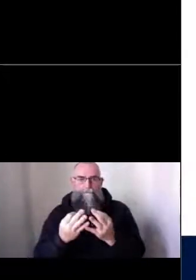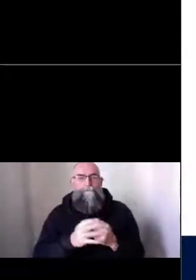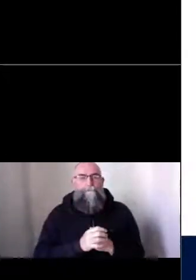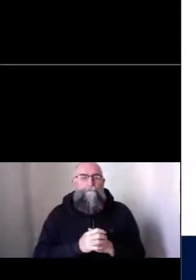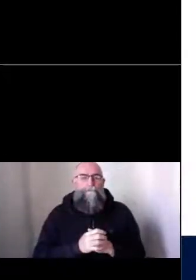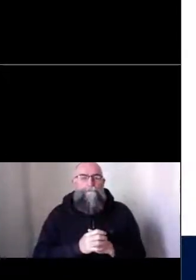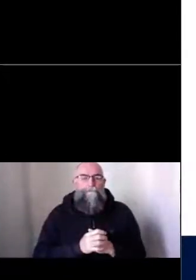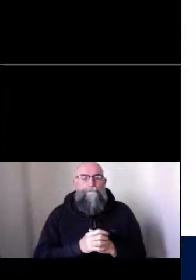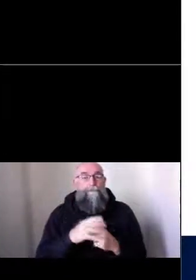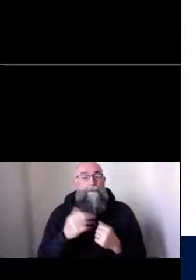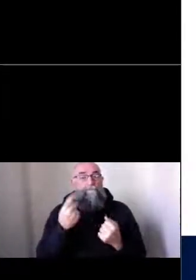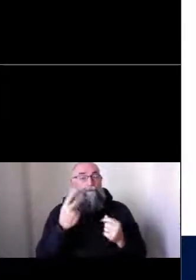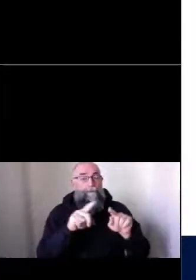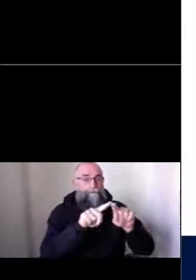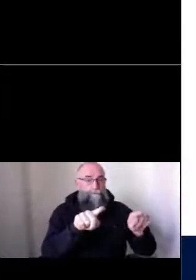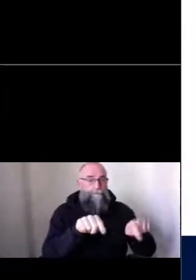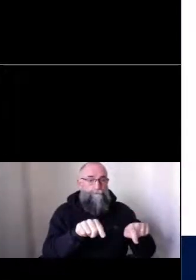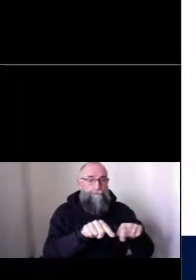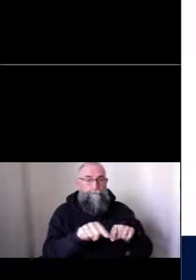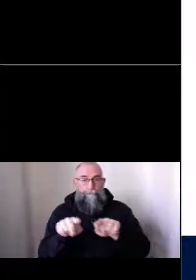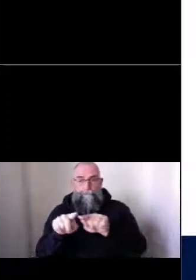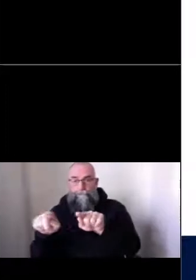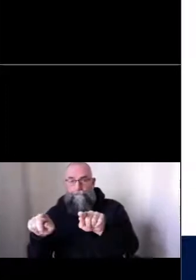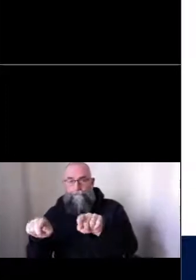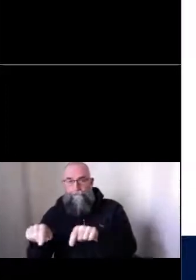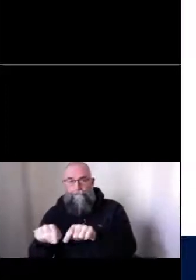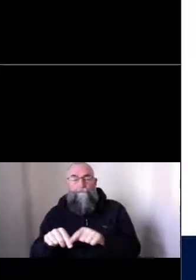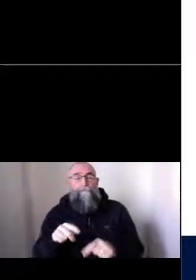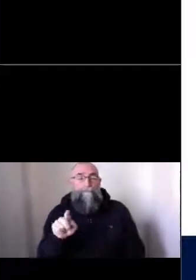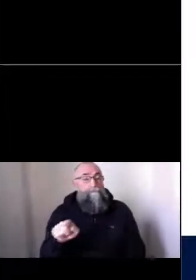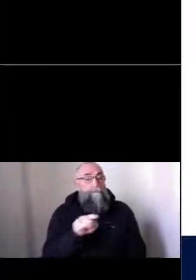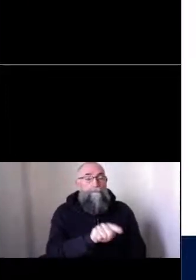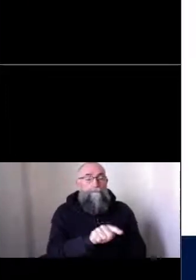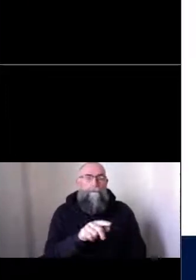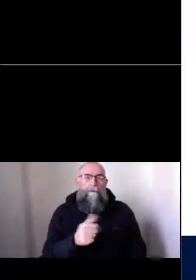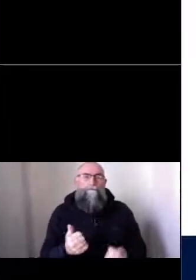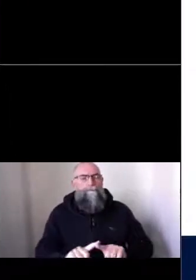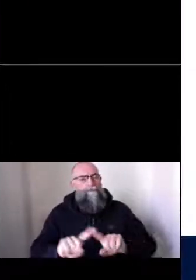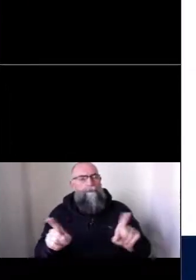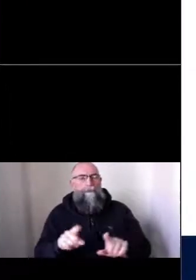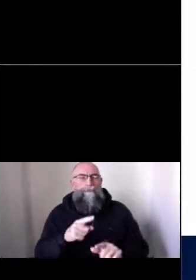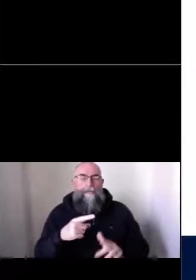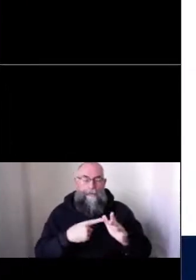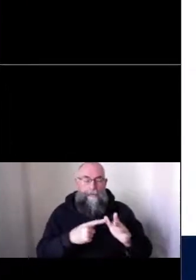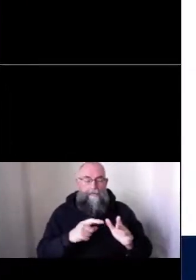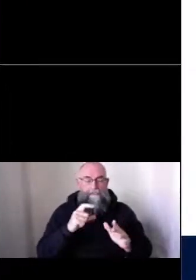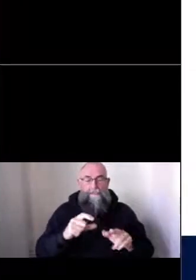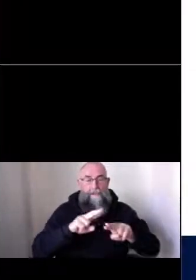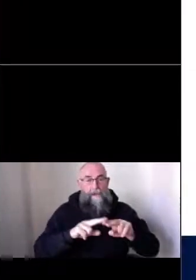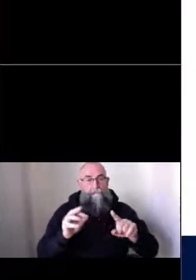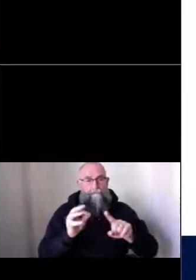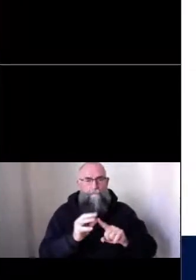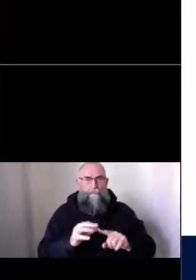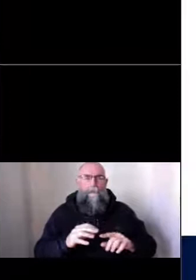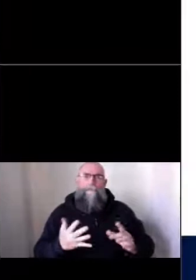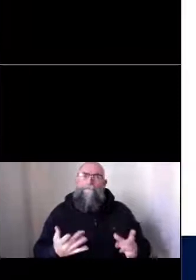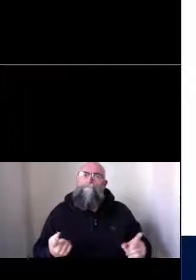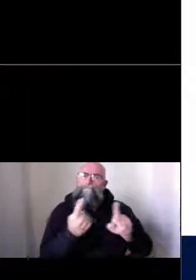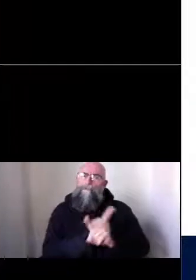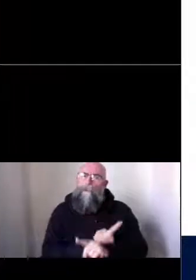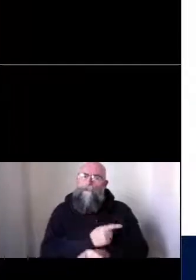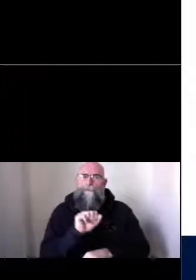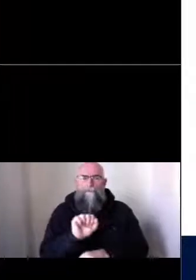So there's two key changes to the 21-22 ACFP. They are the